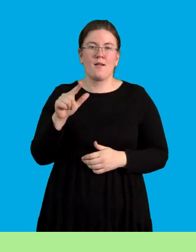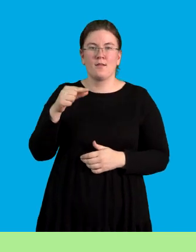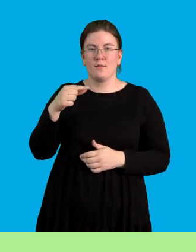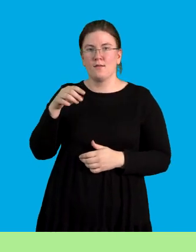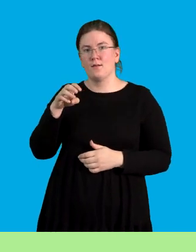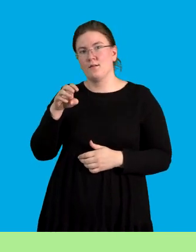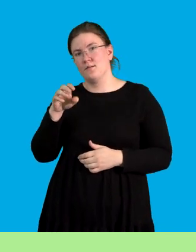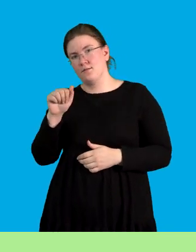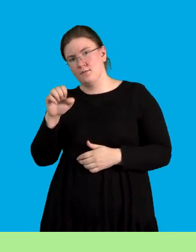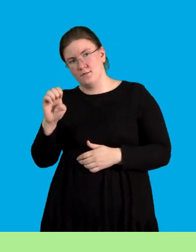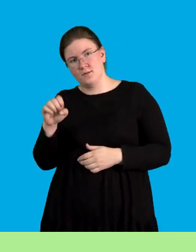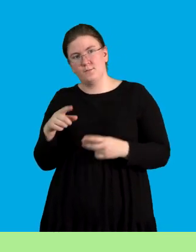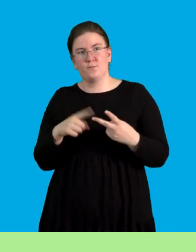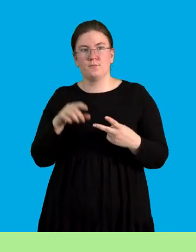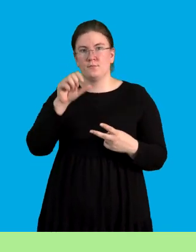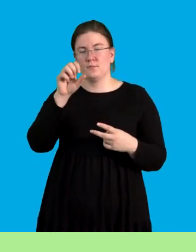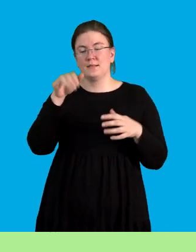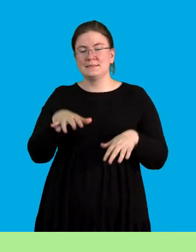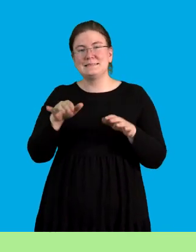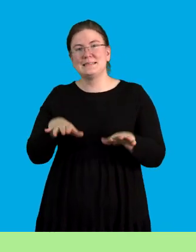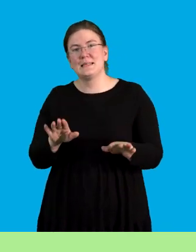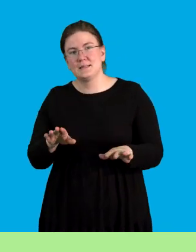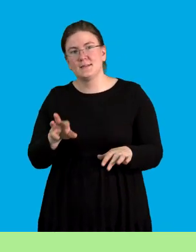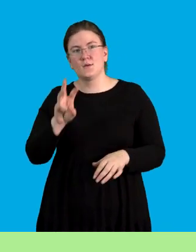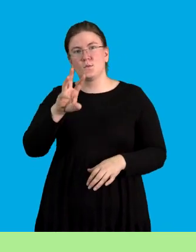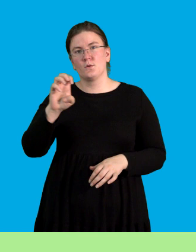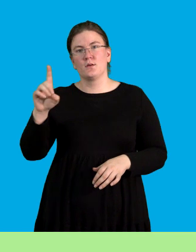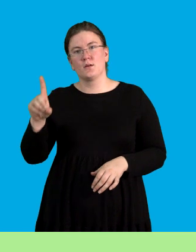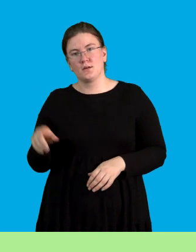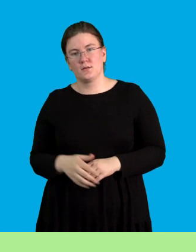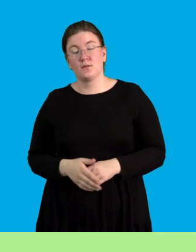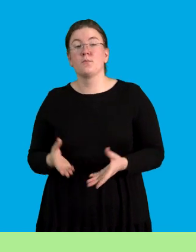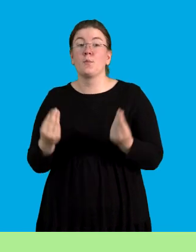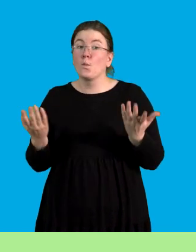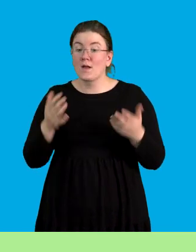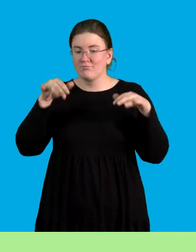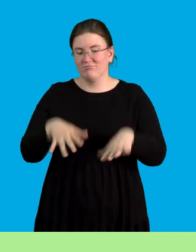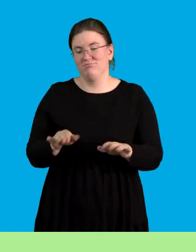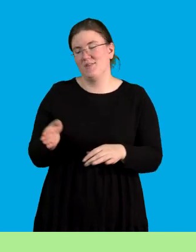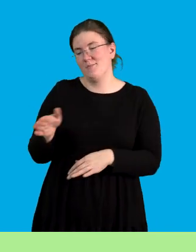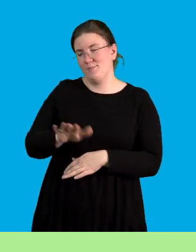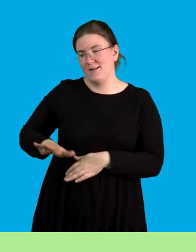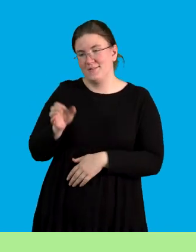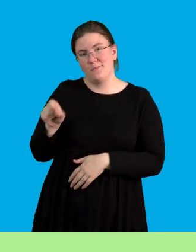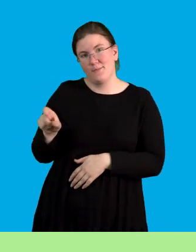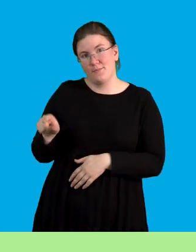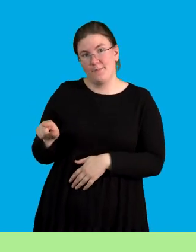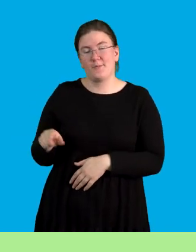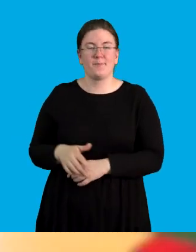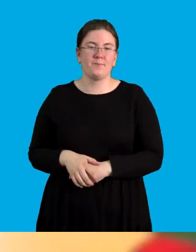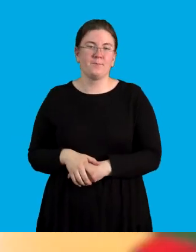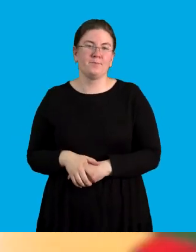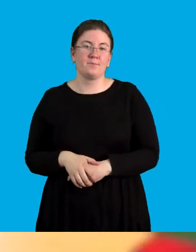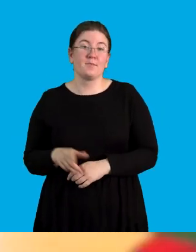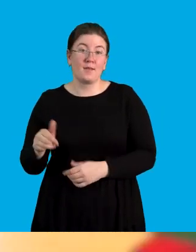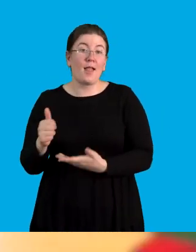algae and seaweeds that are found in the sea. And there we also have another prefix that guides us and gives us an